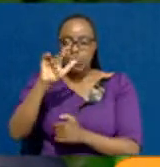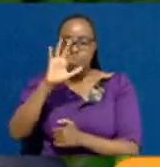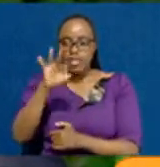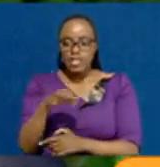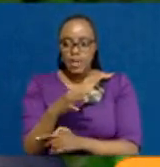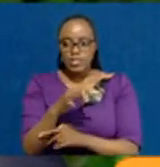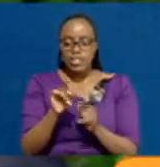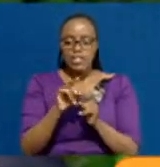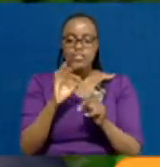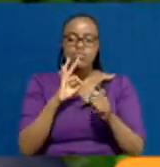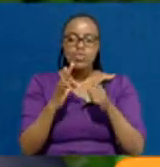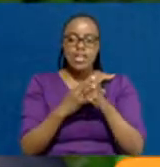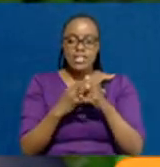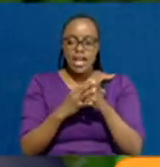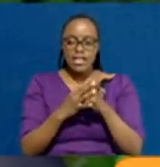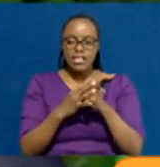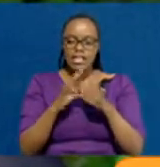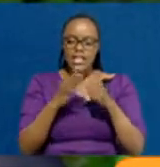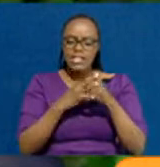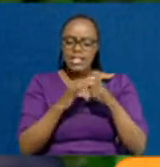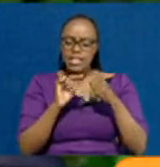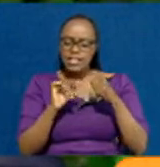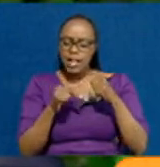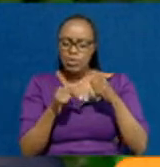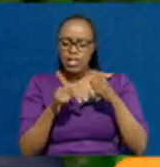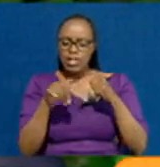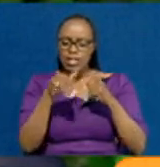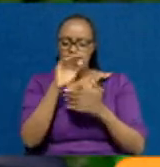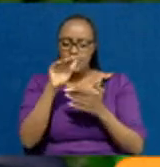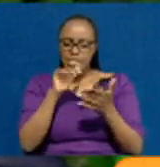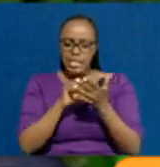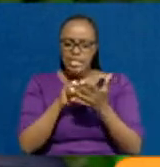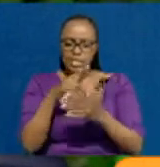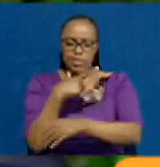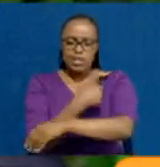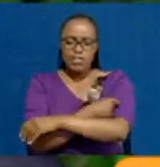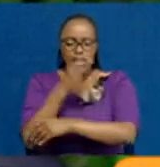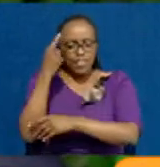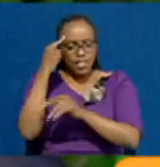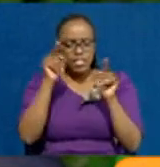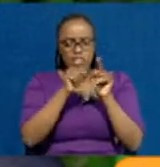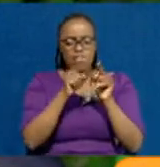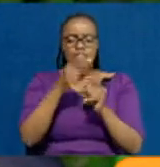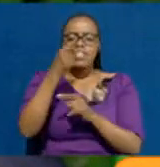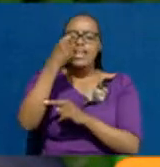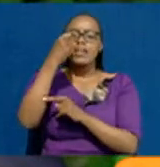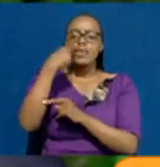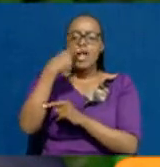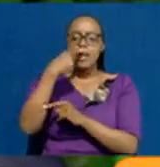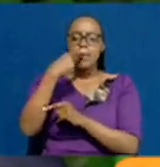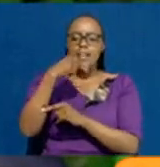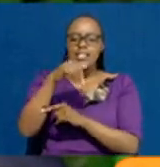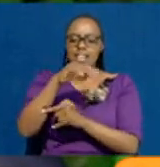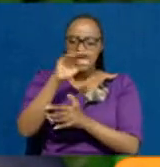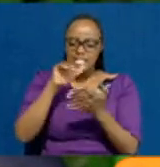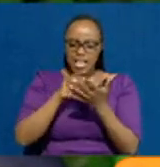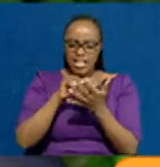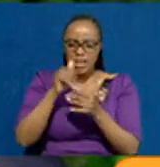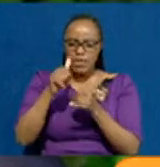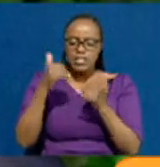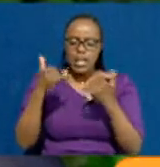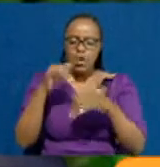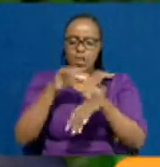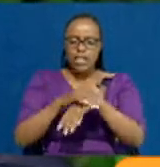to now 8,000 facilities in the country. I think literally all routine immunizing facilities are now immunizing